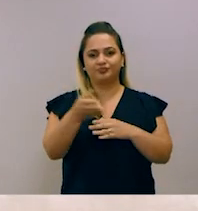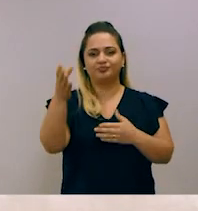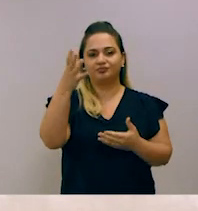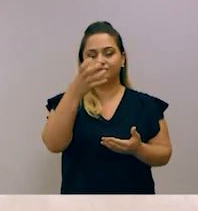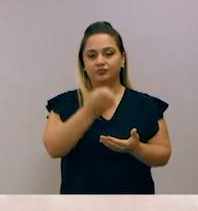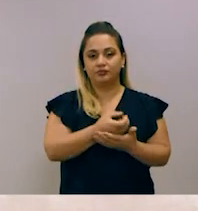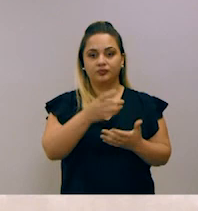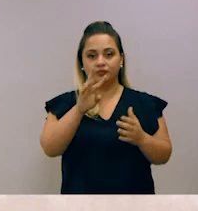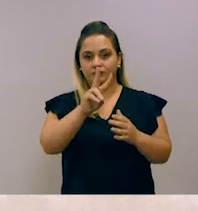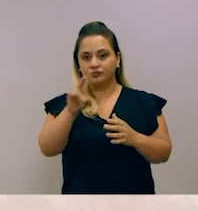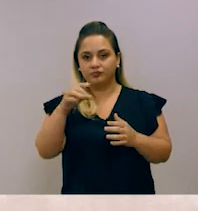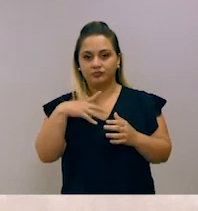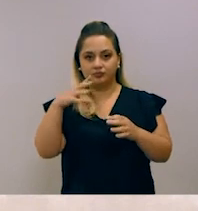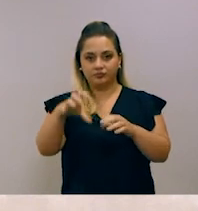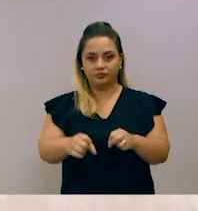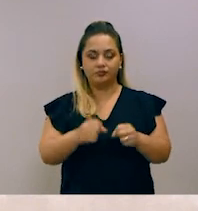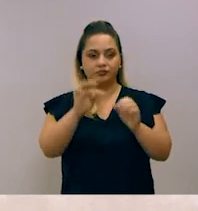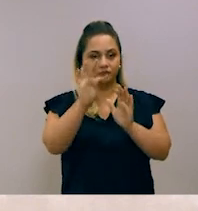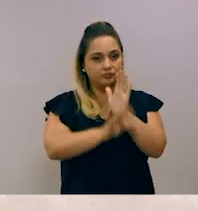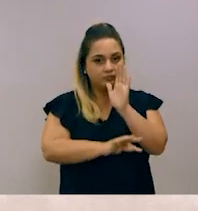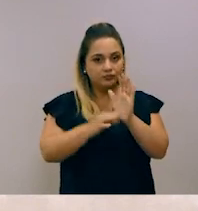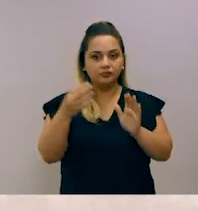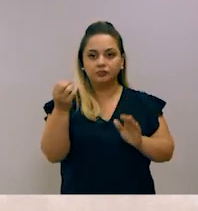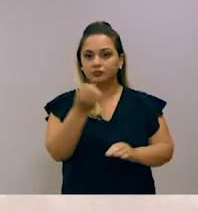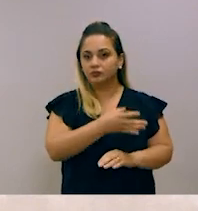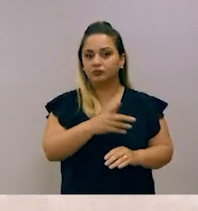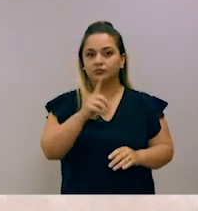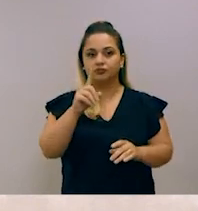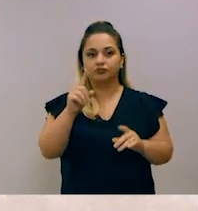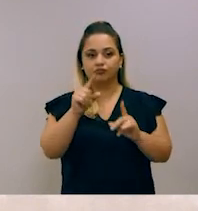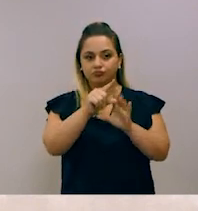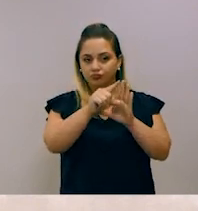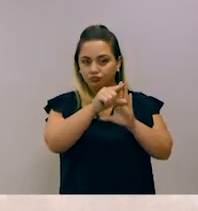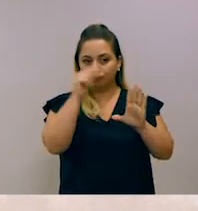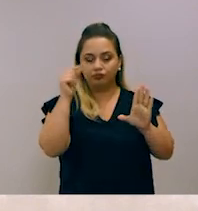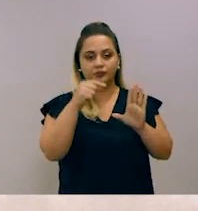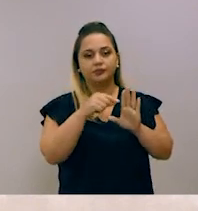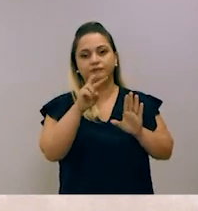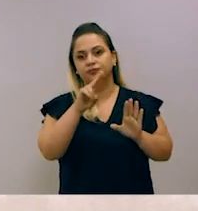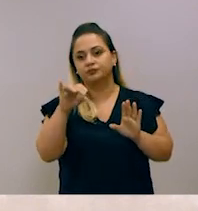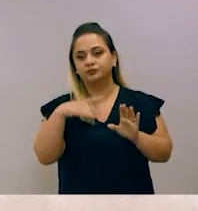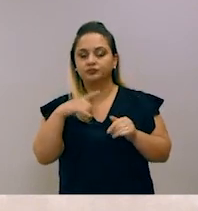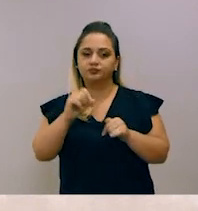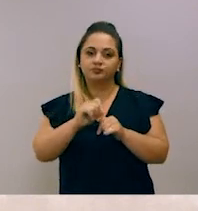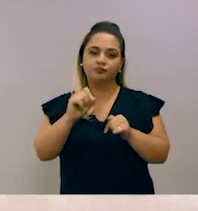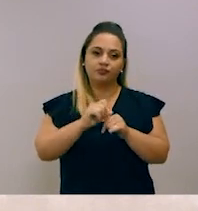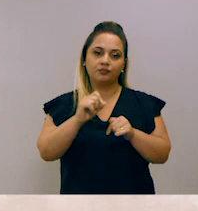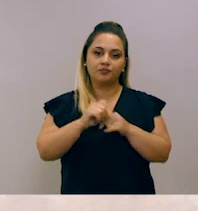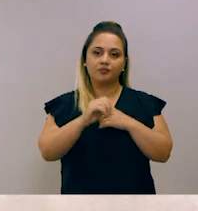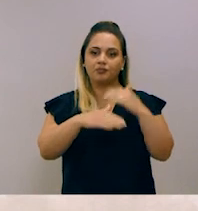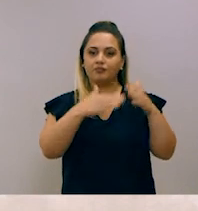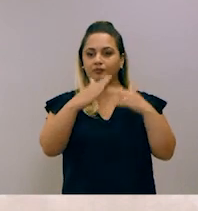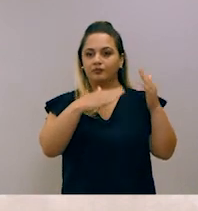implemented yet. We're going to get the text of this new item to, that is being